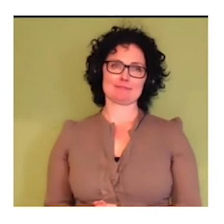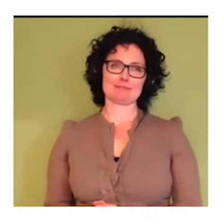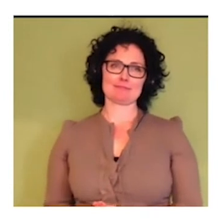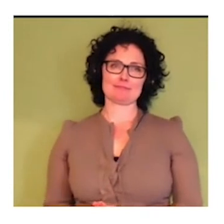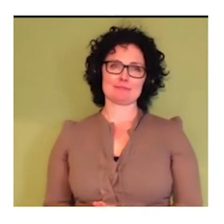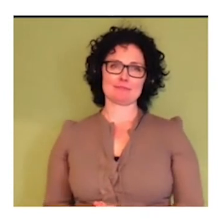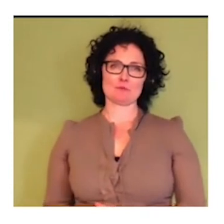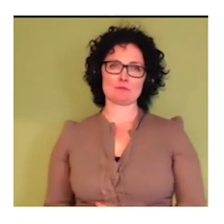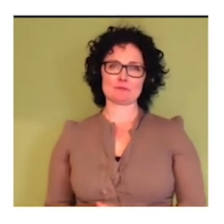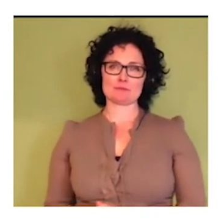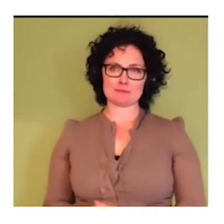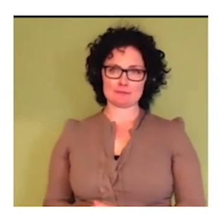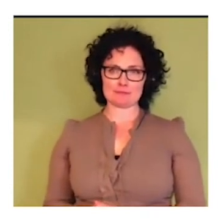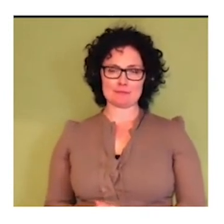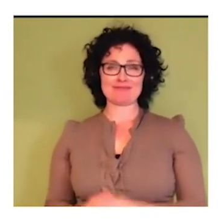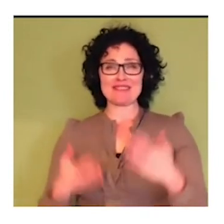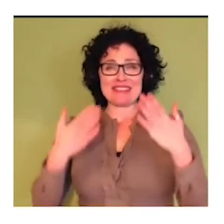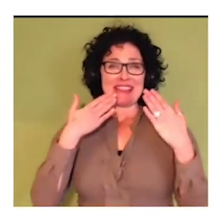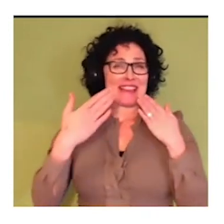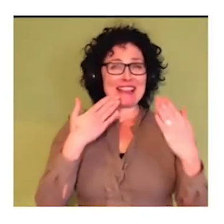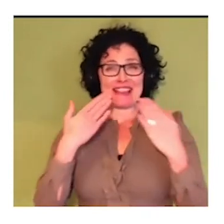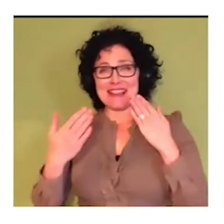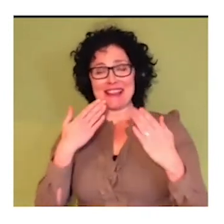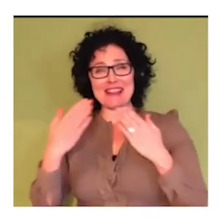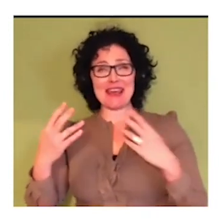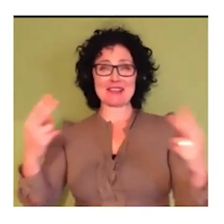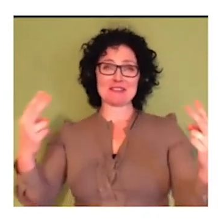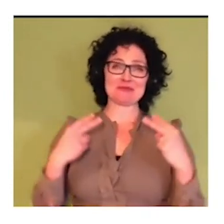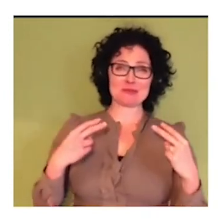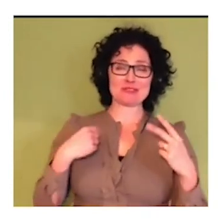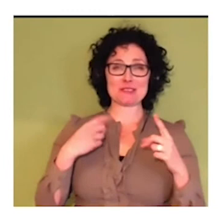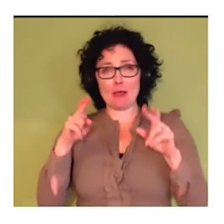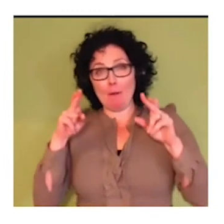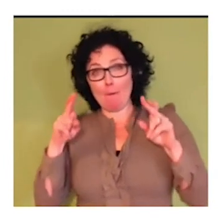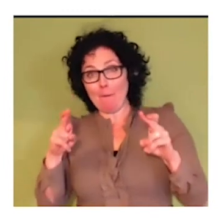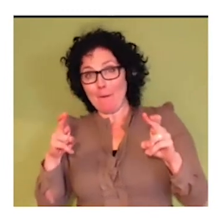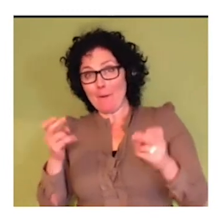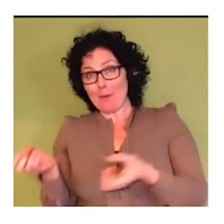inquiries@ukaaf.org. So thank you for listening, and I hope that that's provided